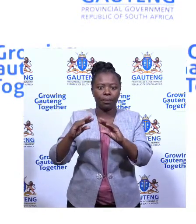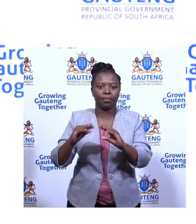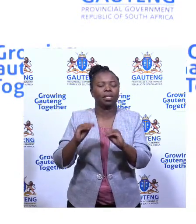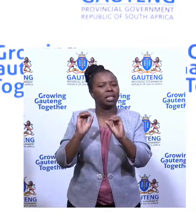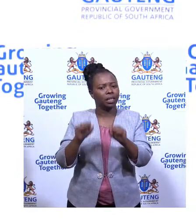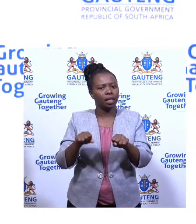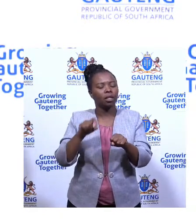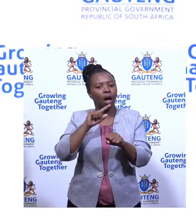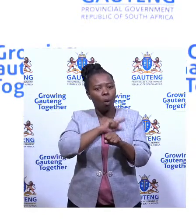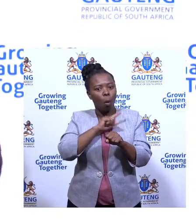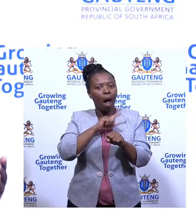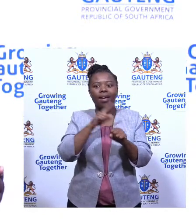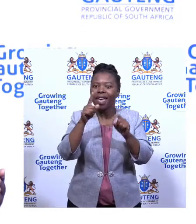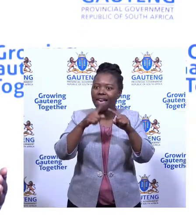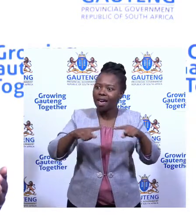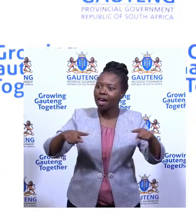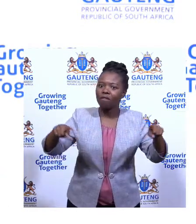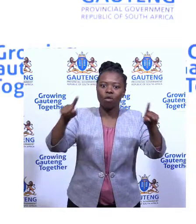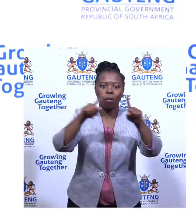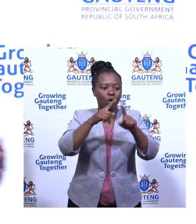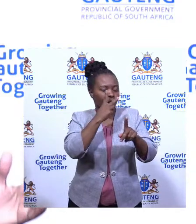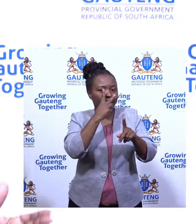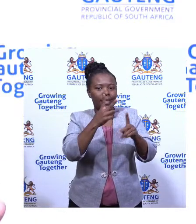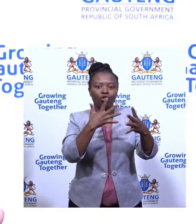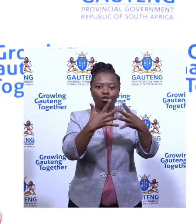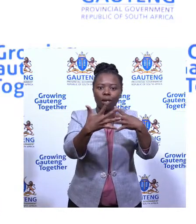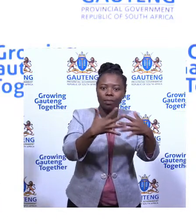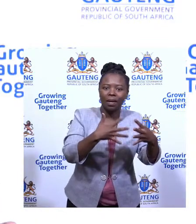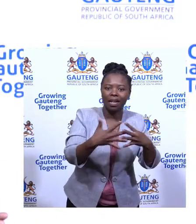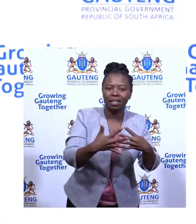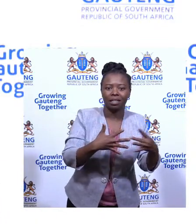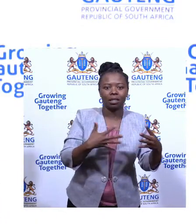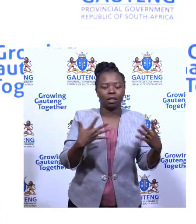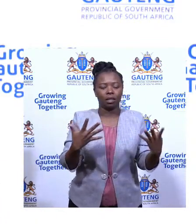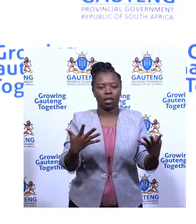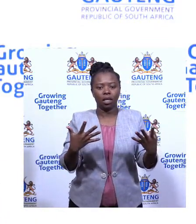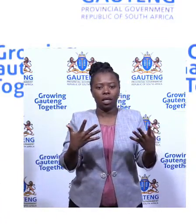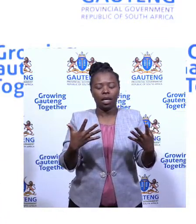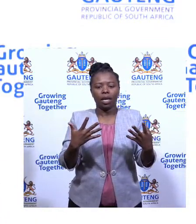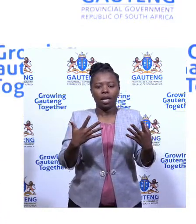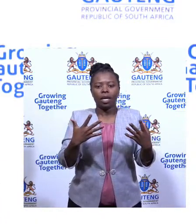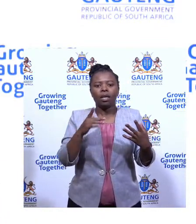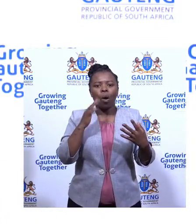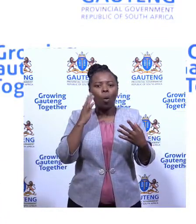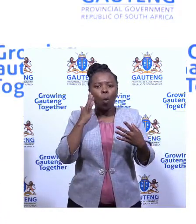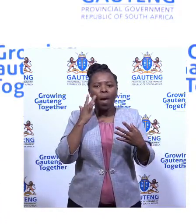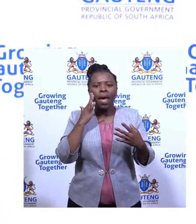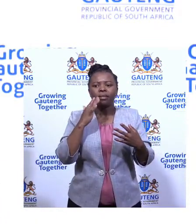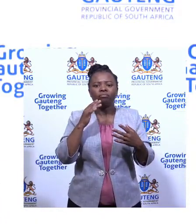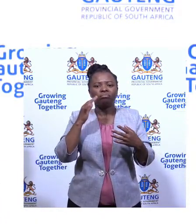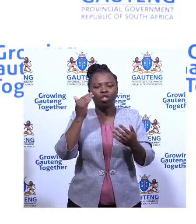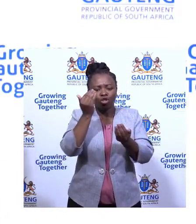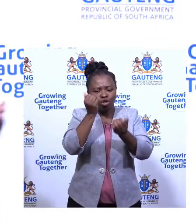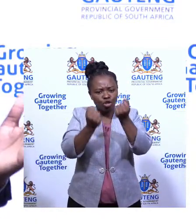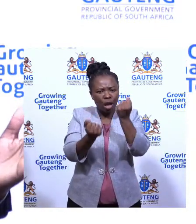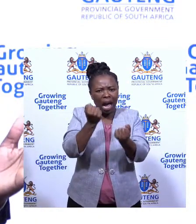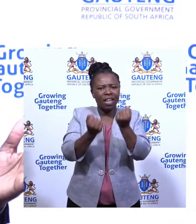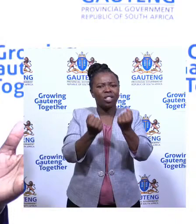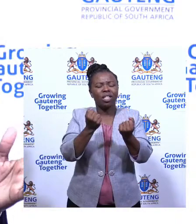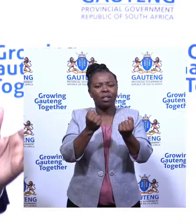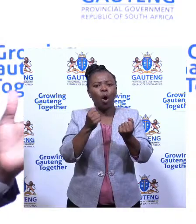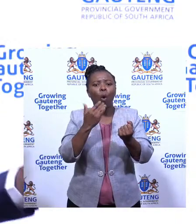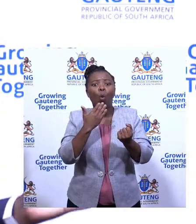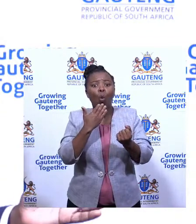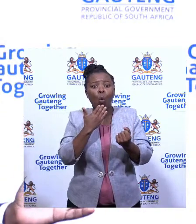because everybody could be able to see transparently when the adjudication of tenders is happening, who got